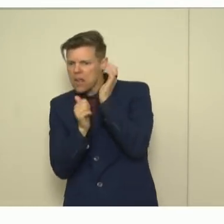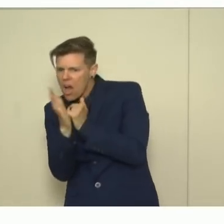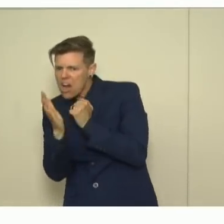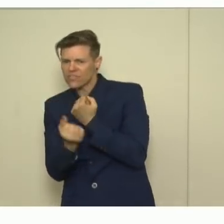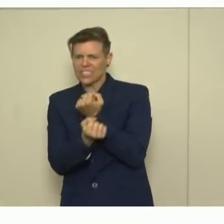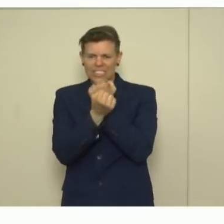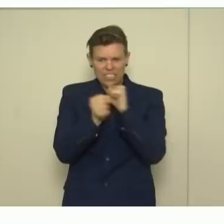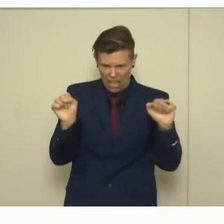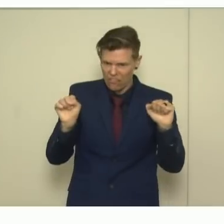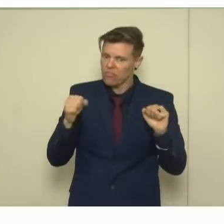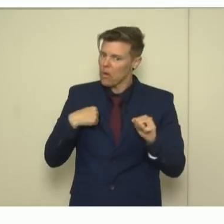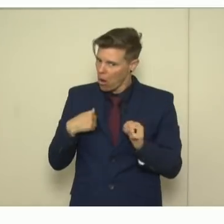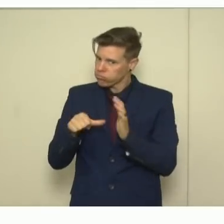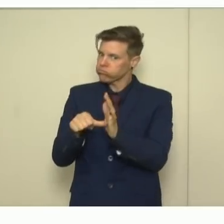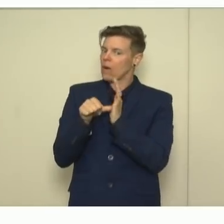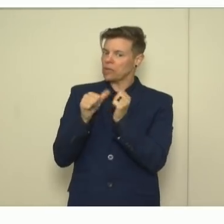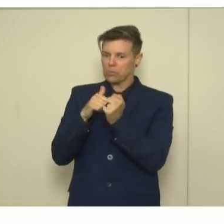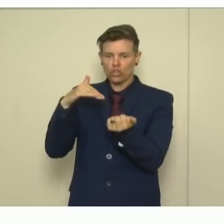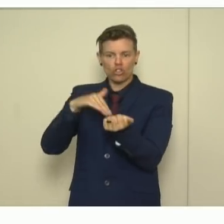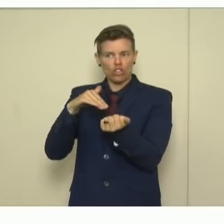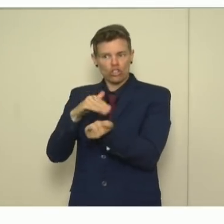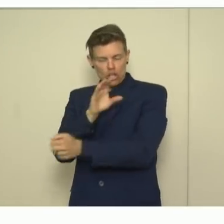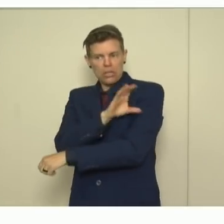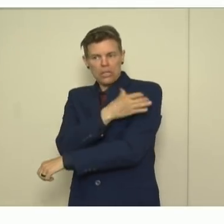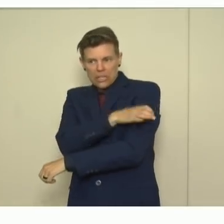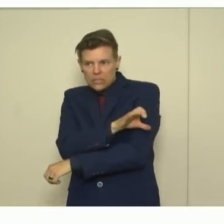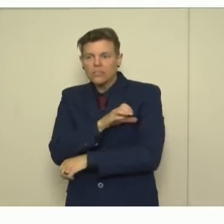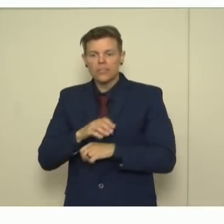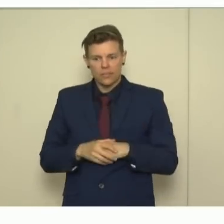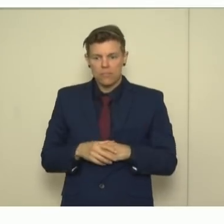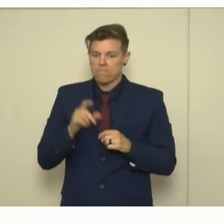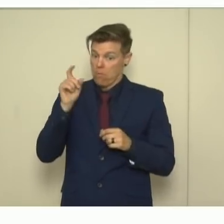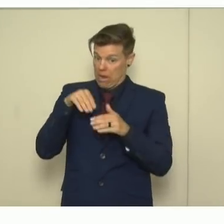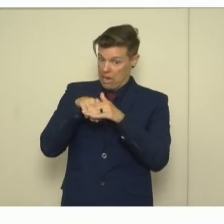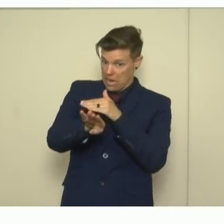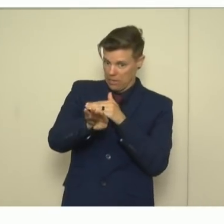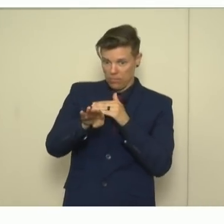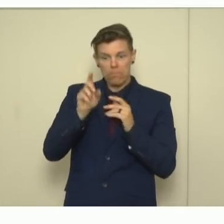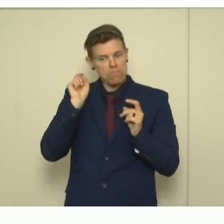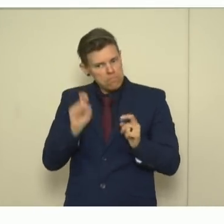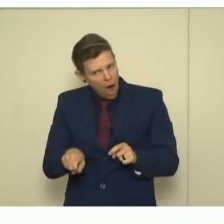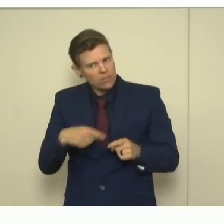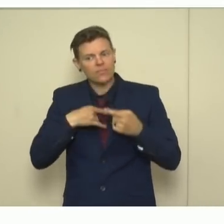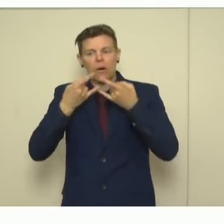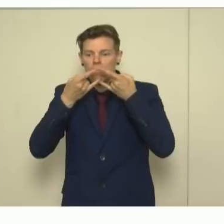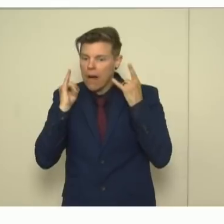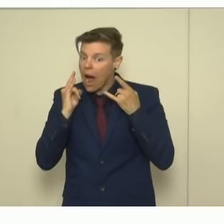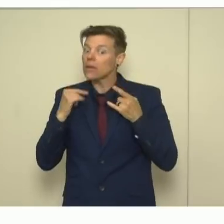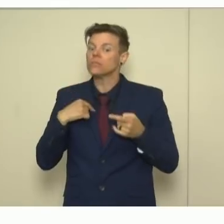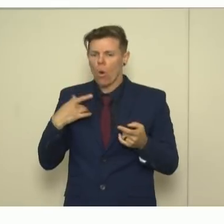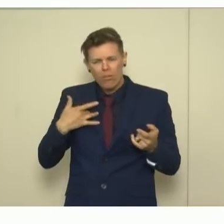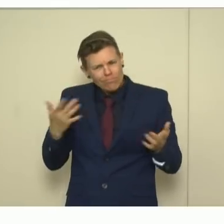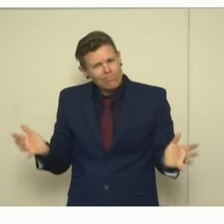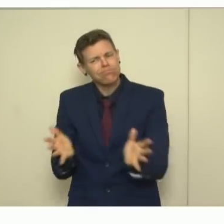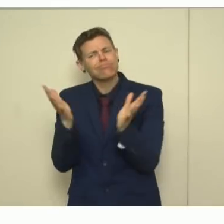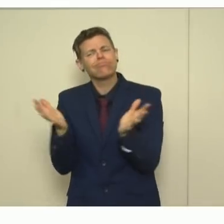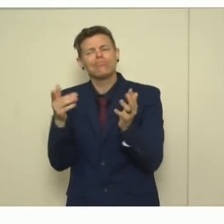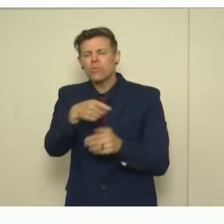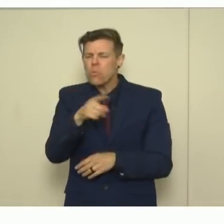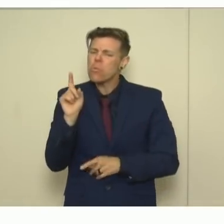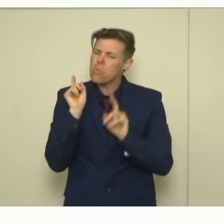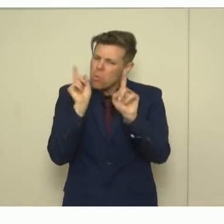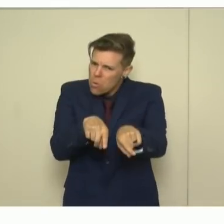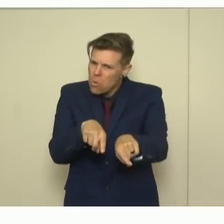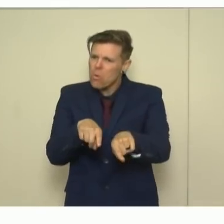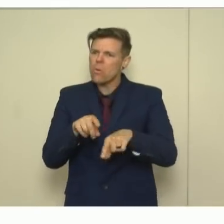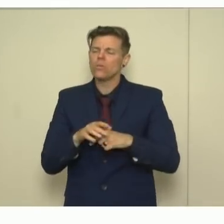all patients were required to have a mask to go into the facility. So just again, another encouragement. Next week, another topic, and we'll keep doing this